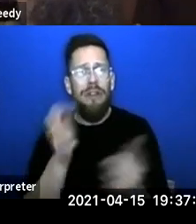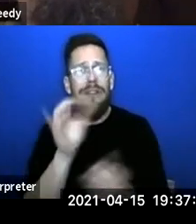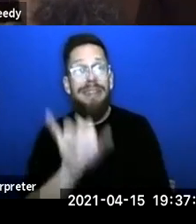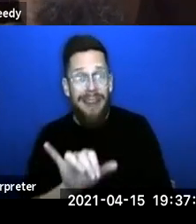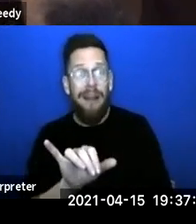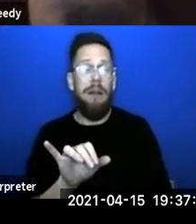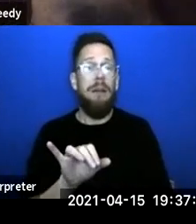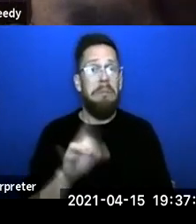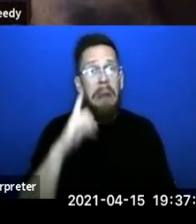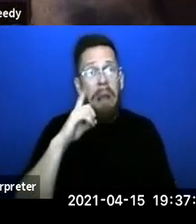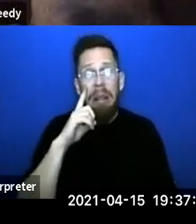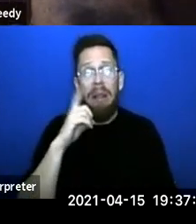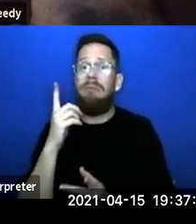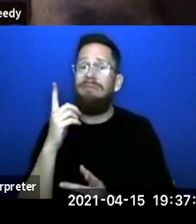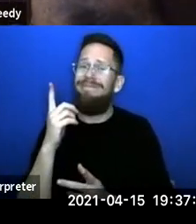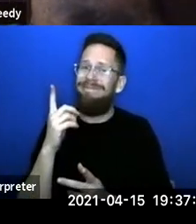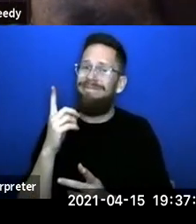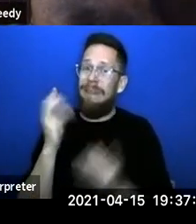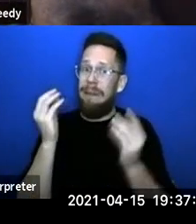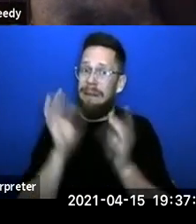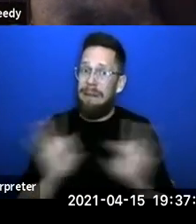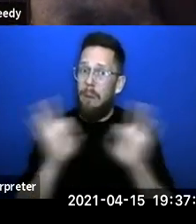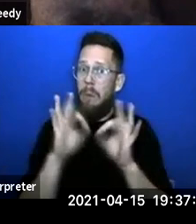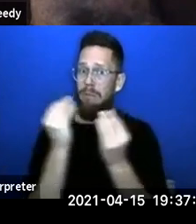for something to go out, for people to understand